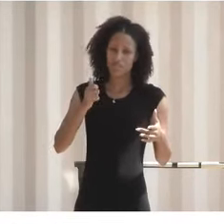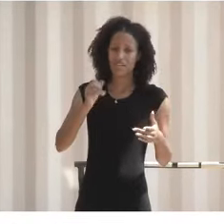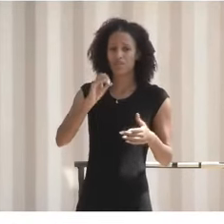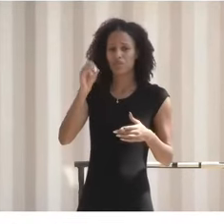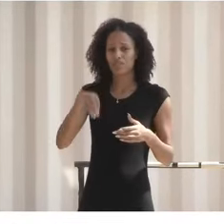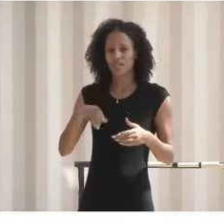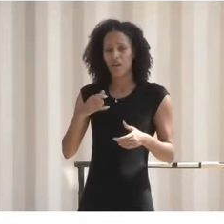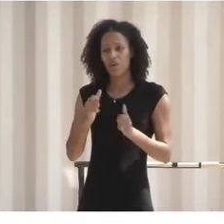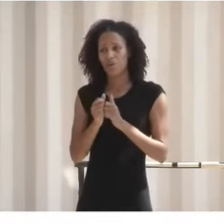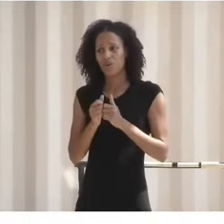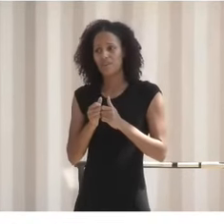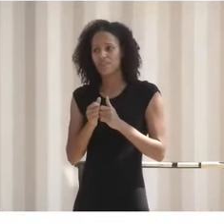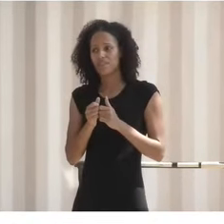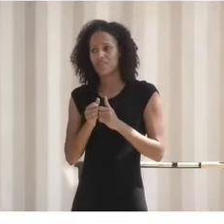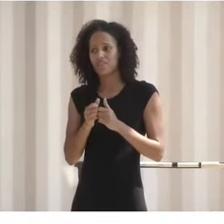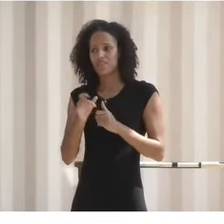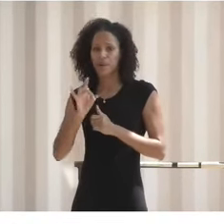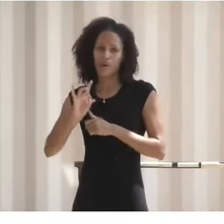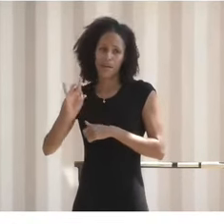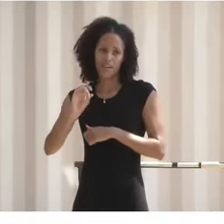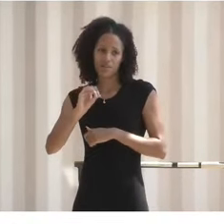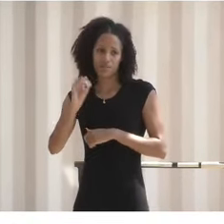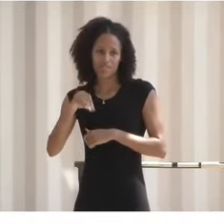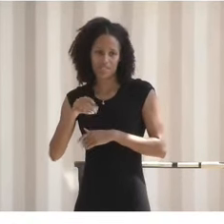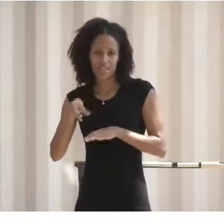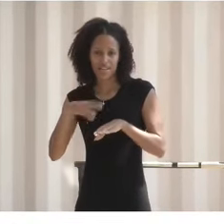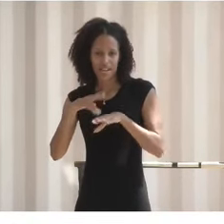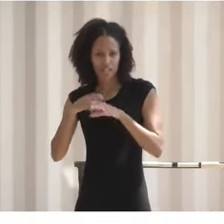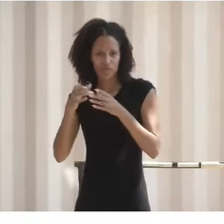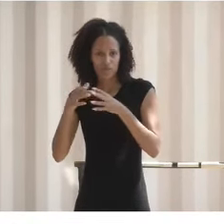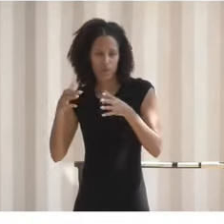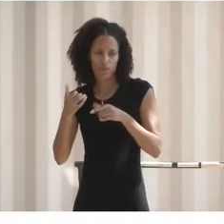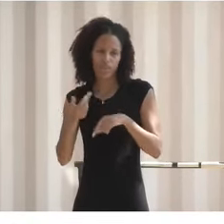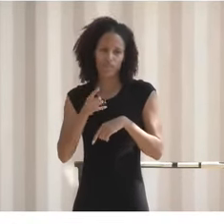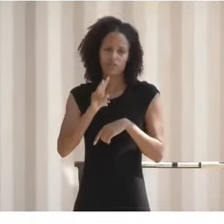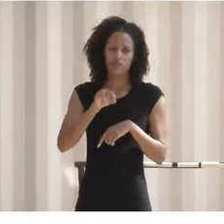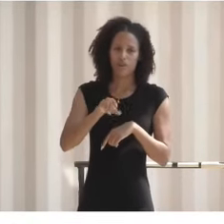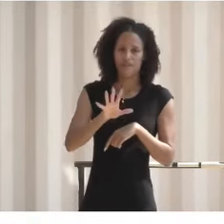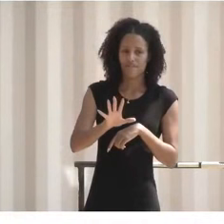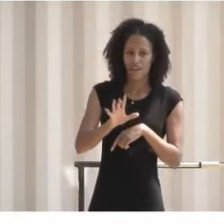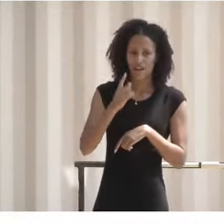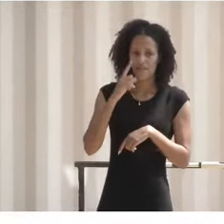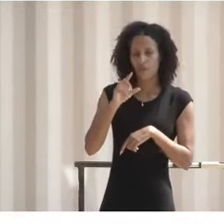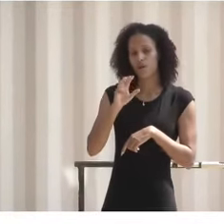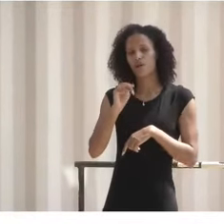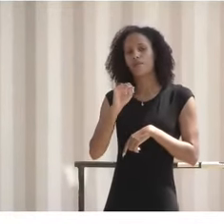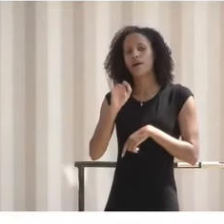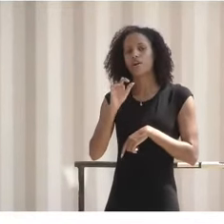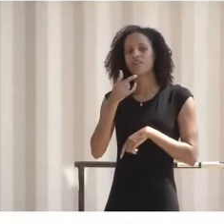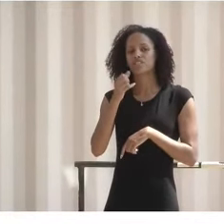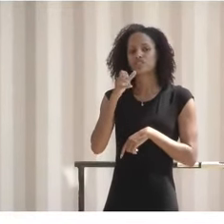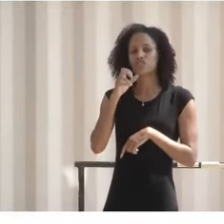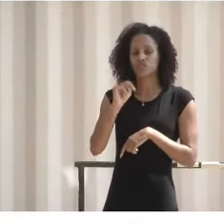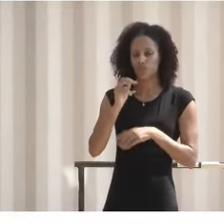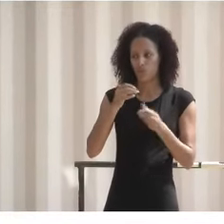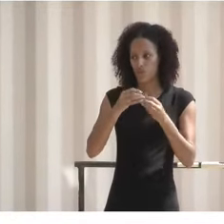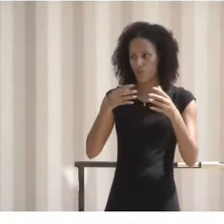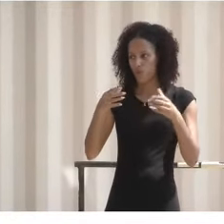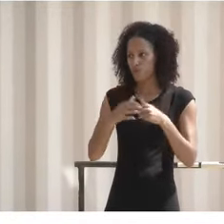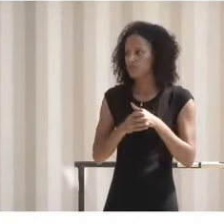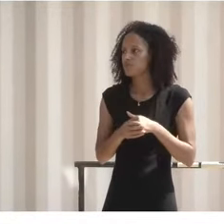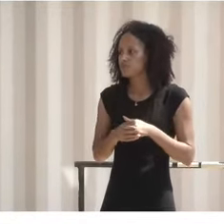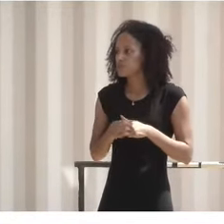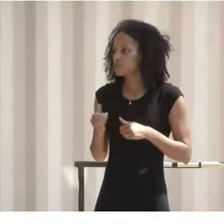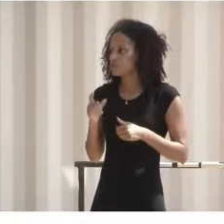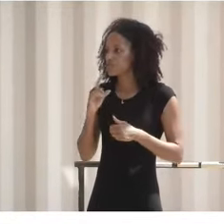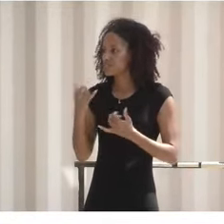with 8% natural growth and 2.5% in migration growth. So with that, then we are at